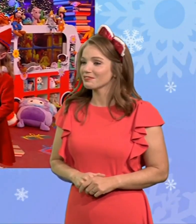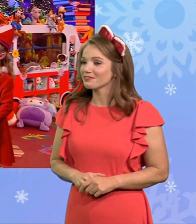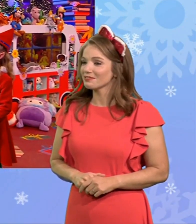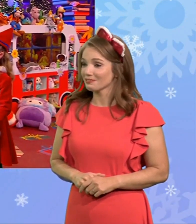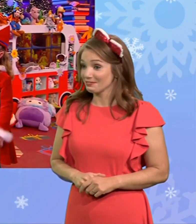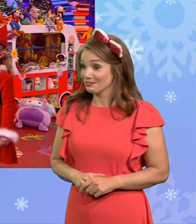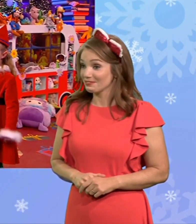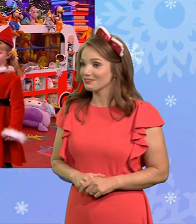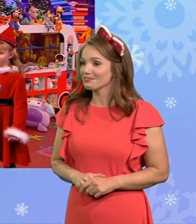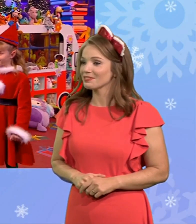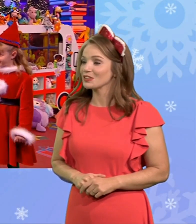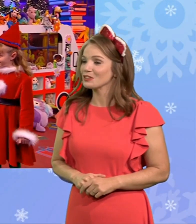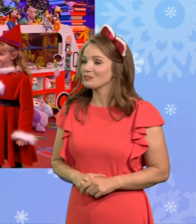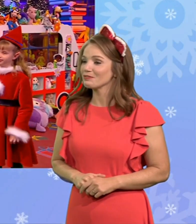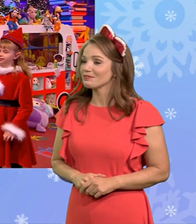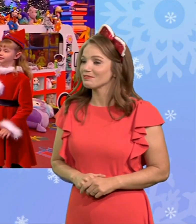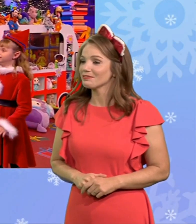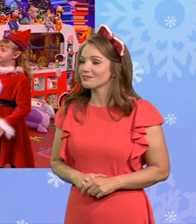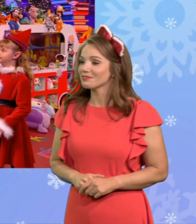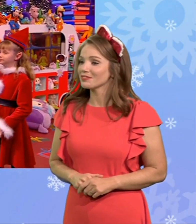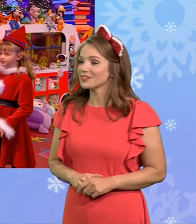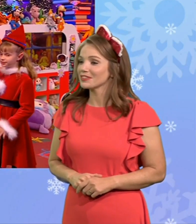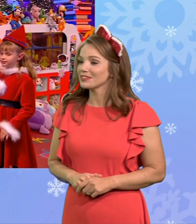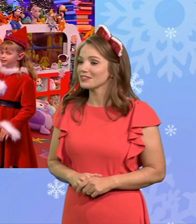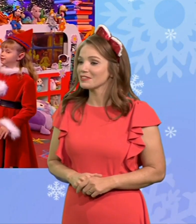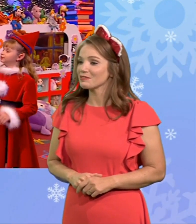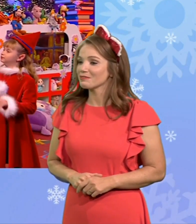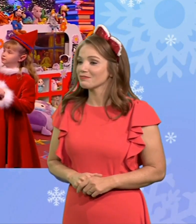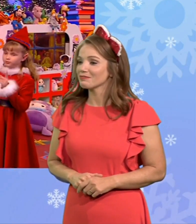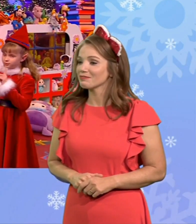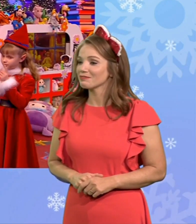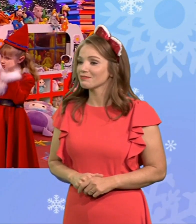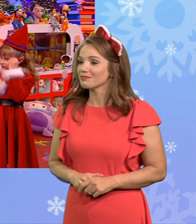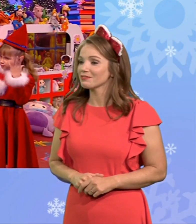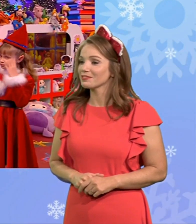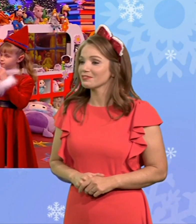Okay. Take it away, Amelia.